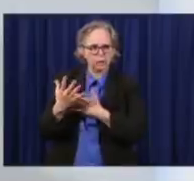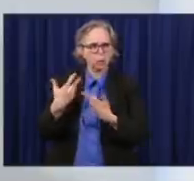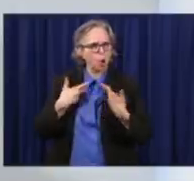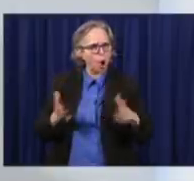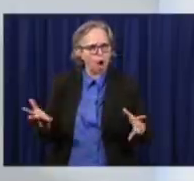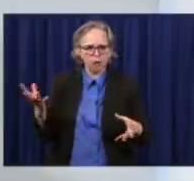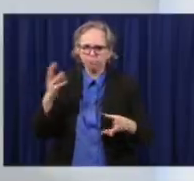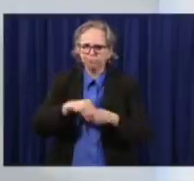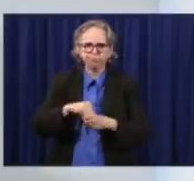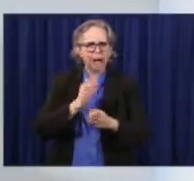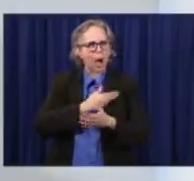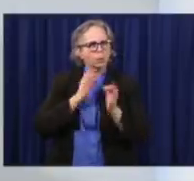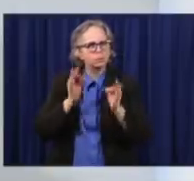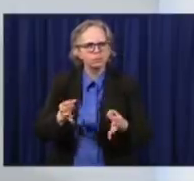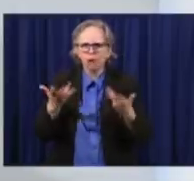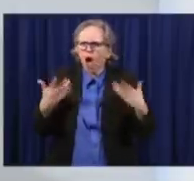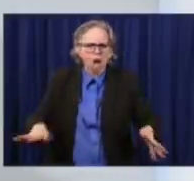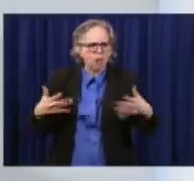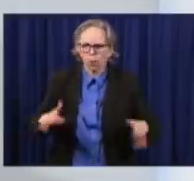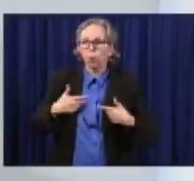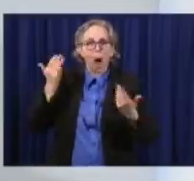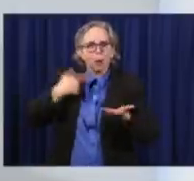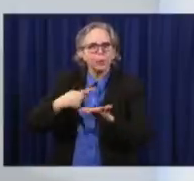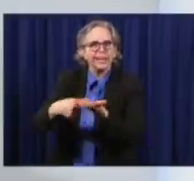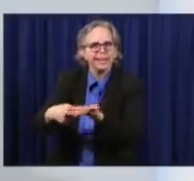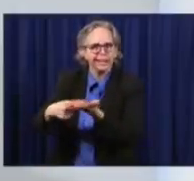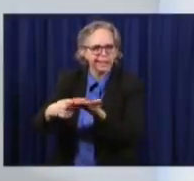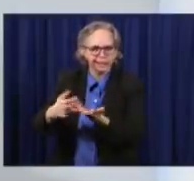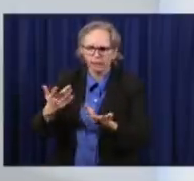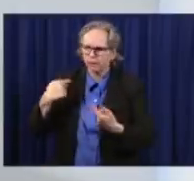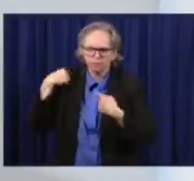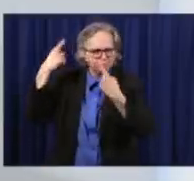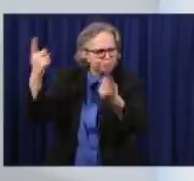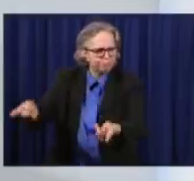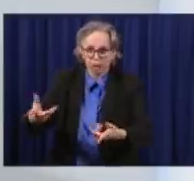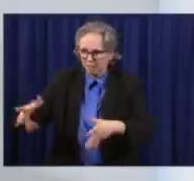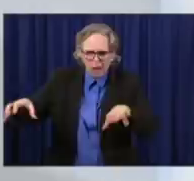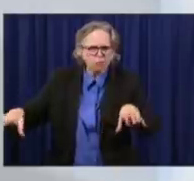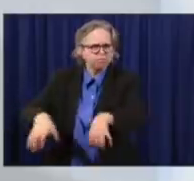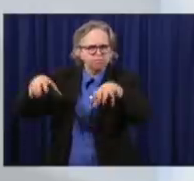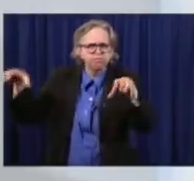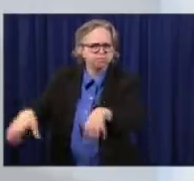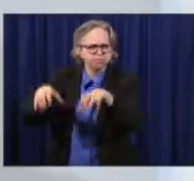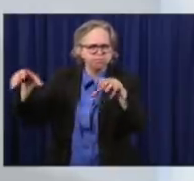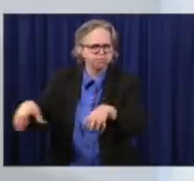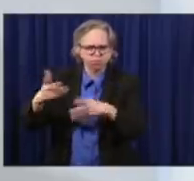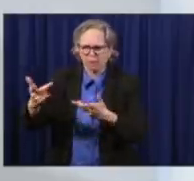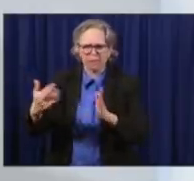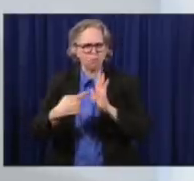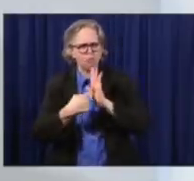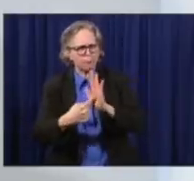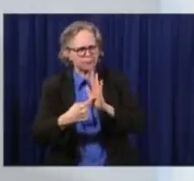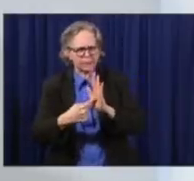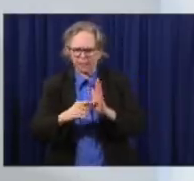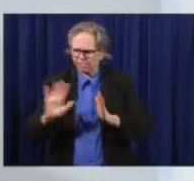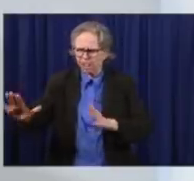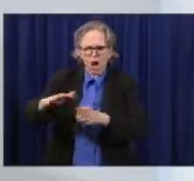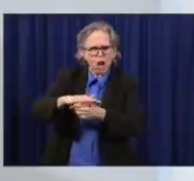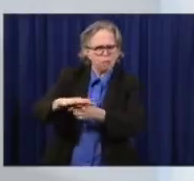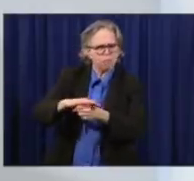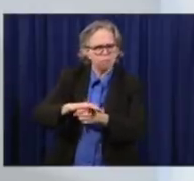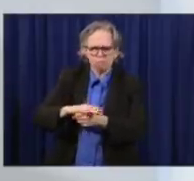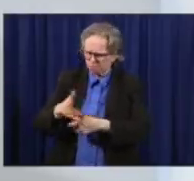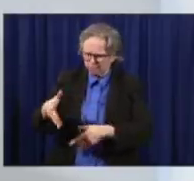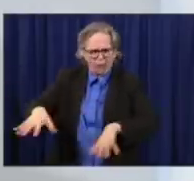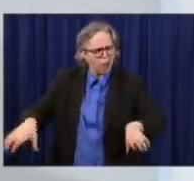mean, we hear from them a lot. They are doing their jobs representing their constituencies right now, even though they may not